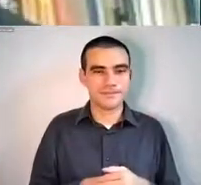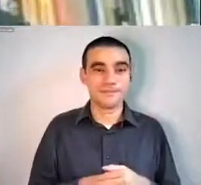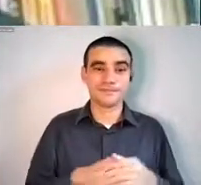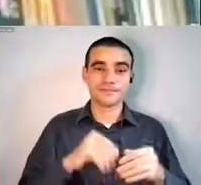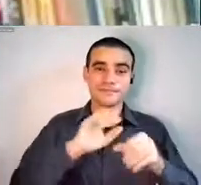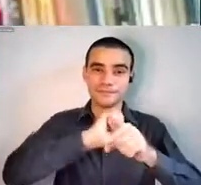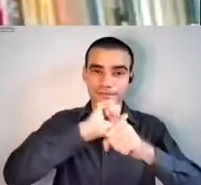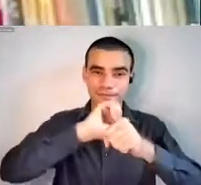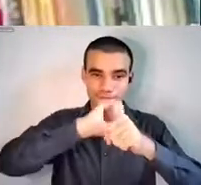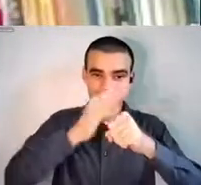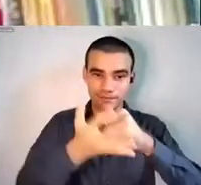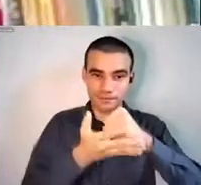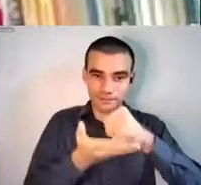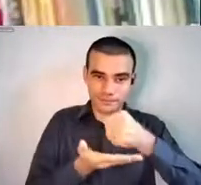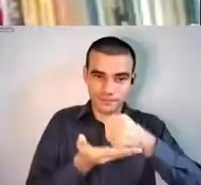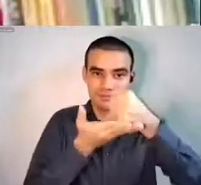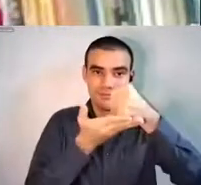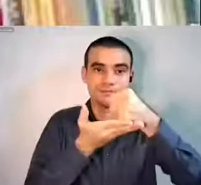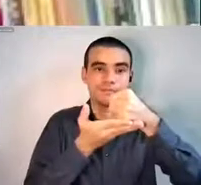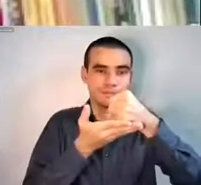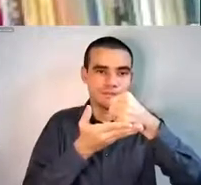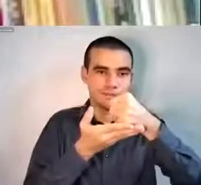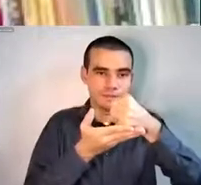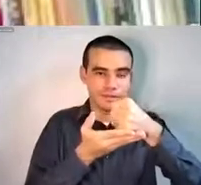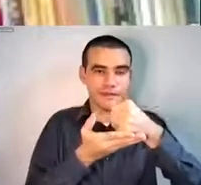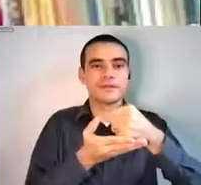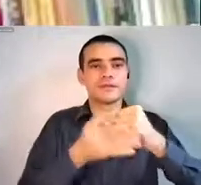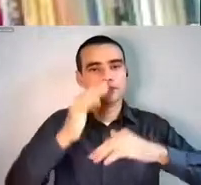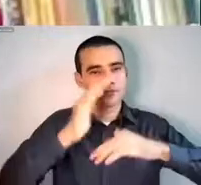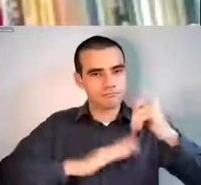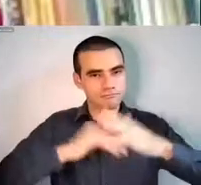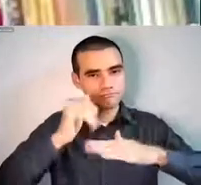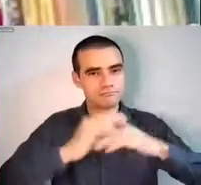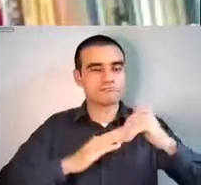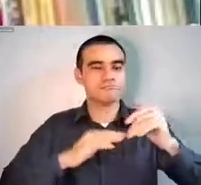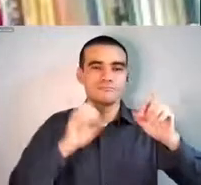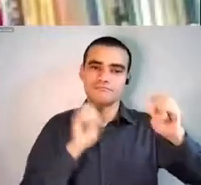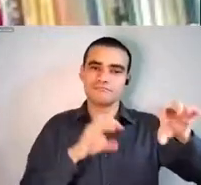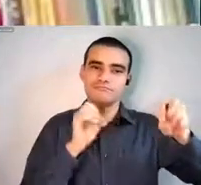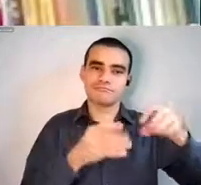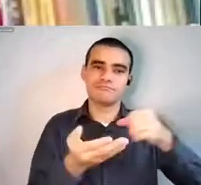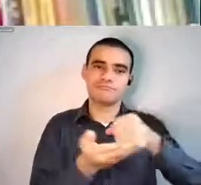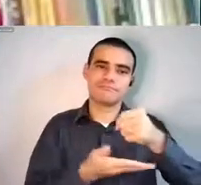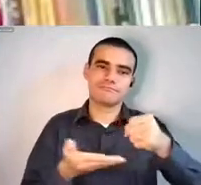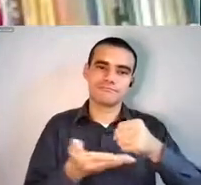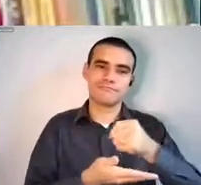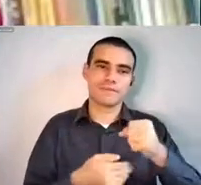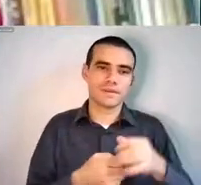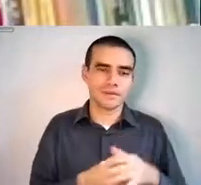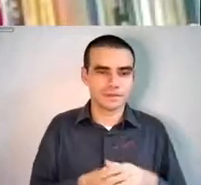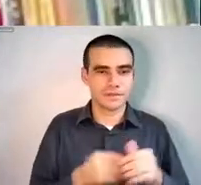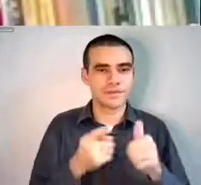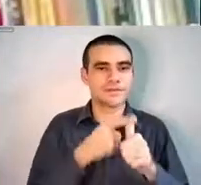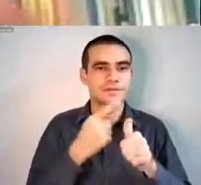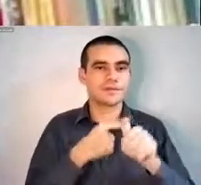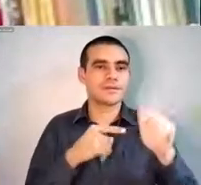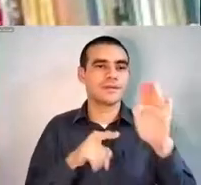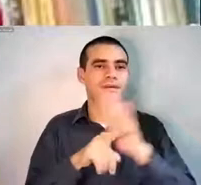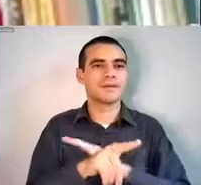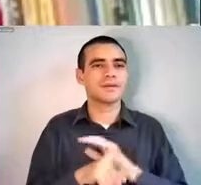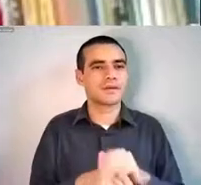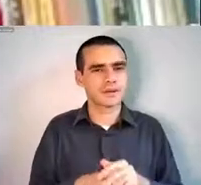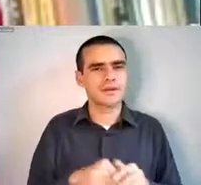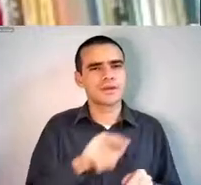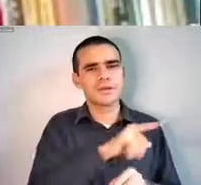Sustainability of the bioeconomy in the Amazon will depend on this training in the basic education. So the first